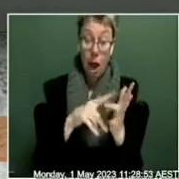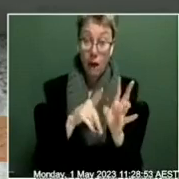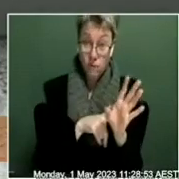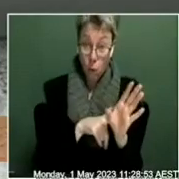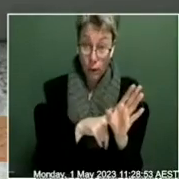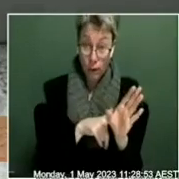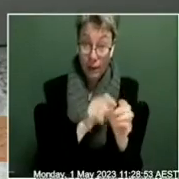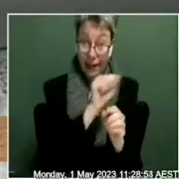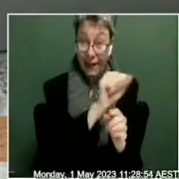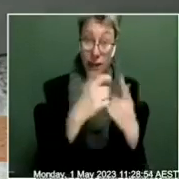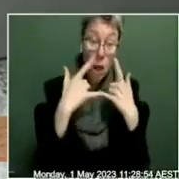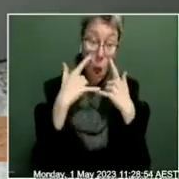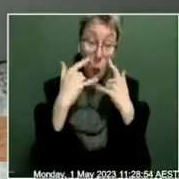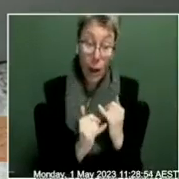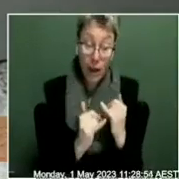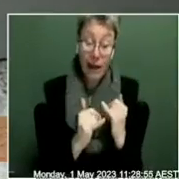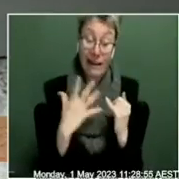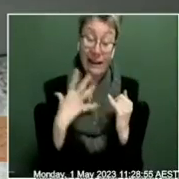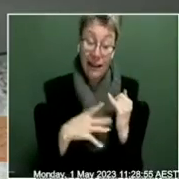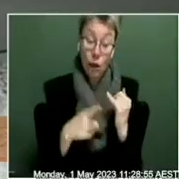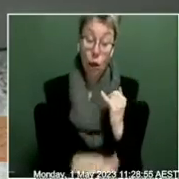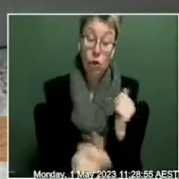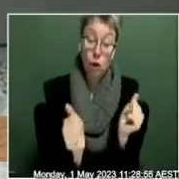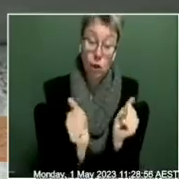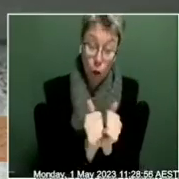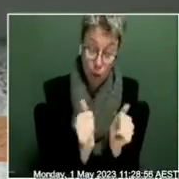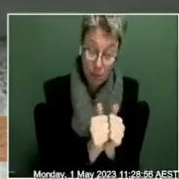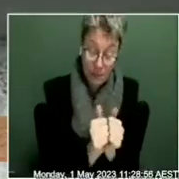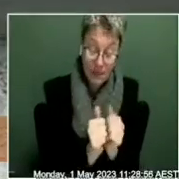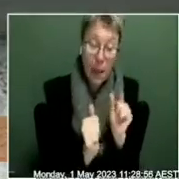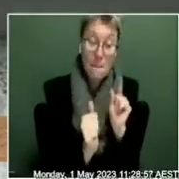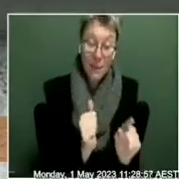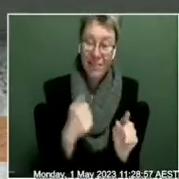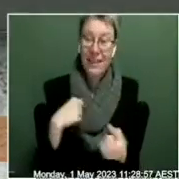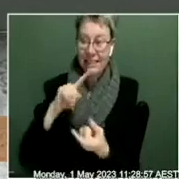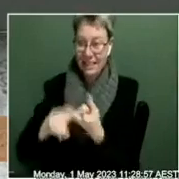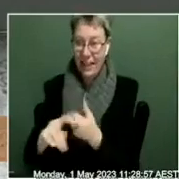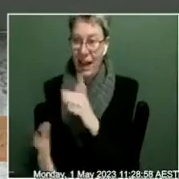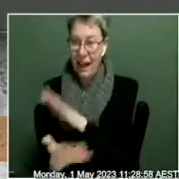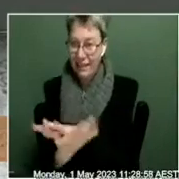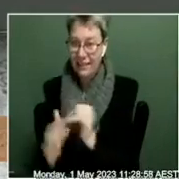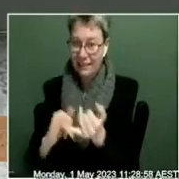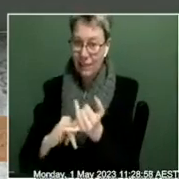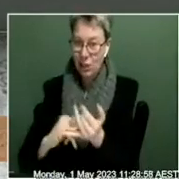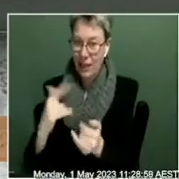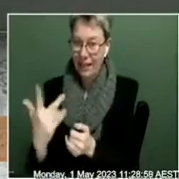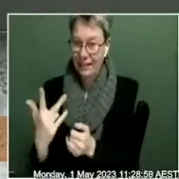ahead of time that I may take some time to pick my way through those issues,